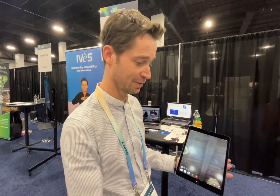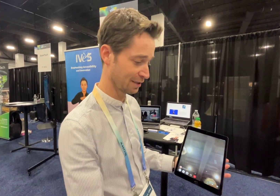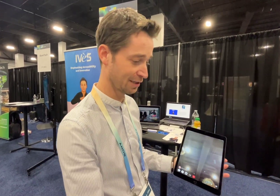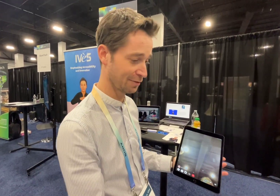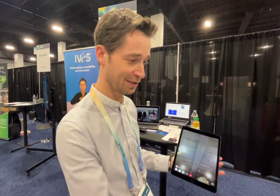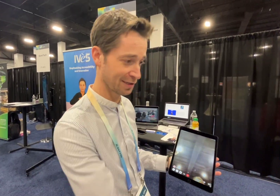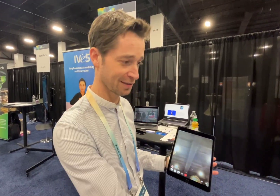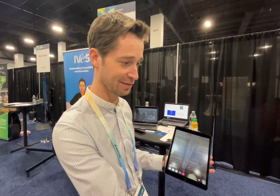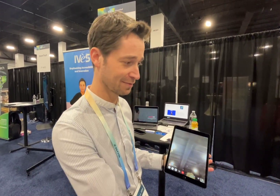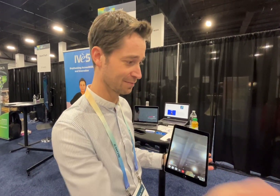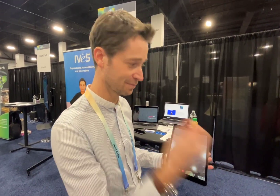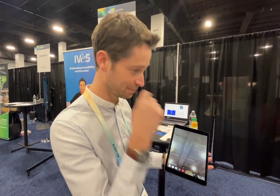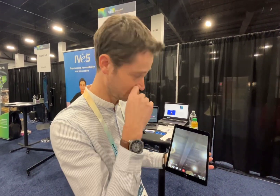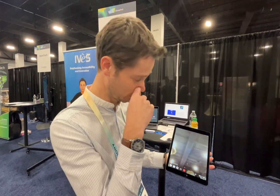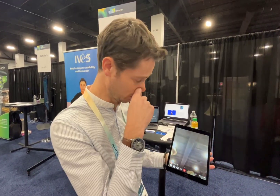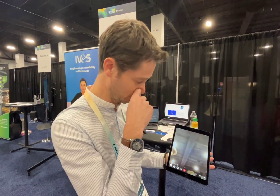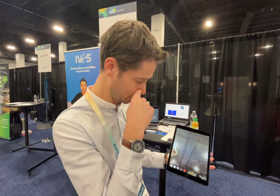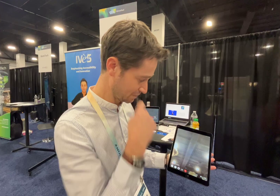And here it is.